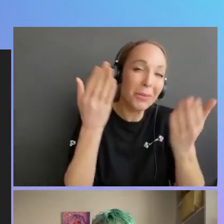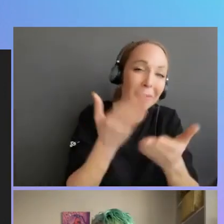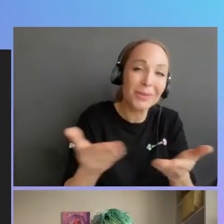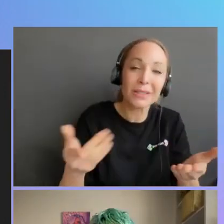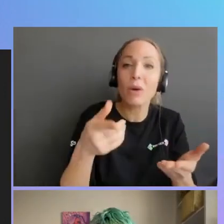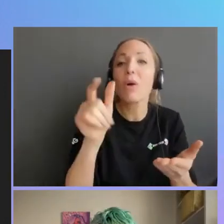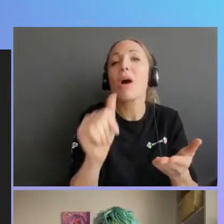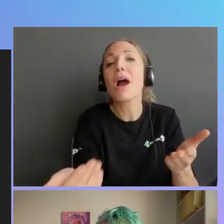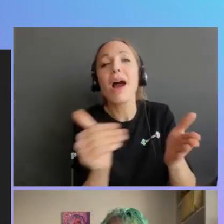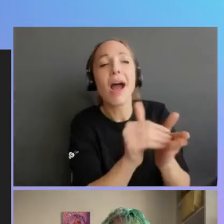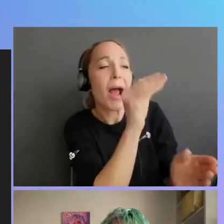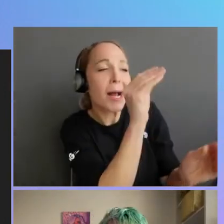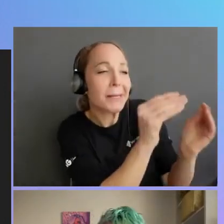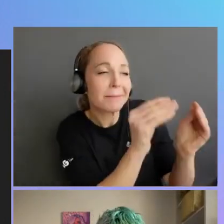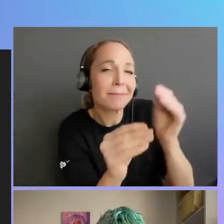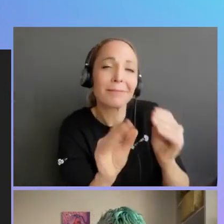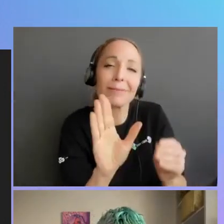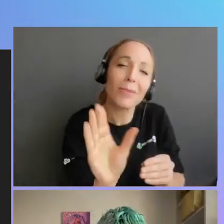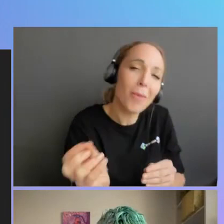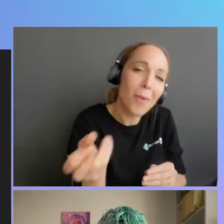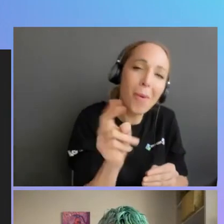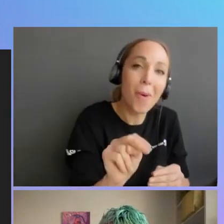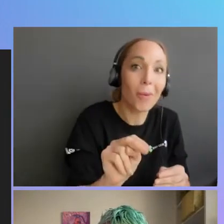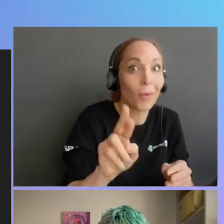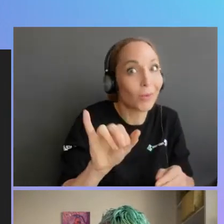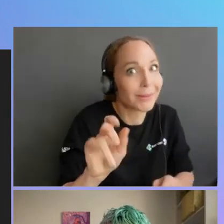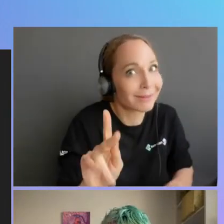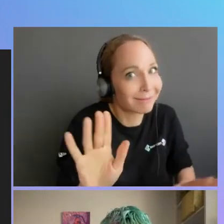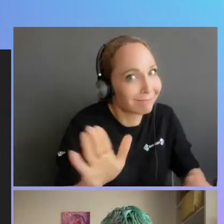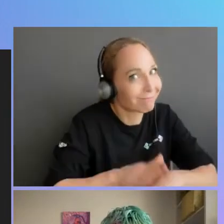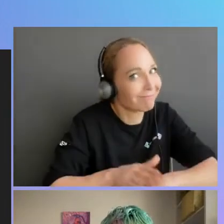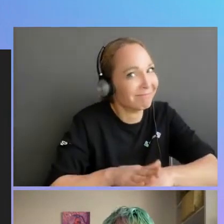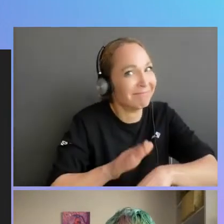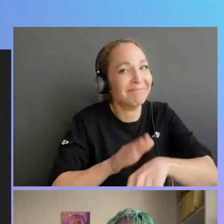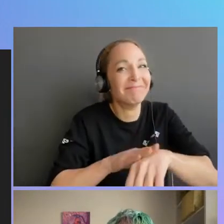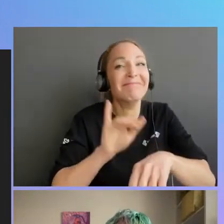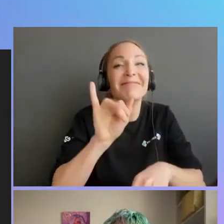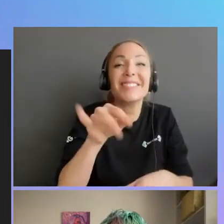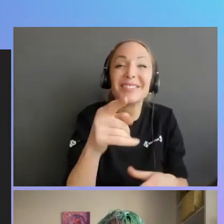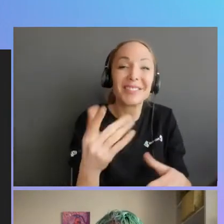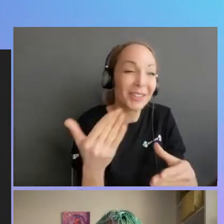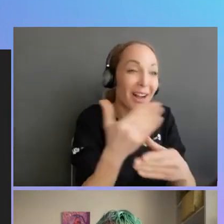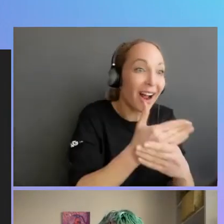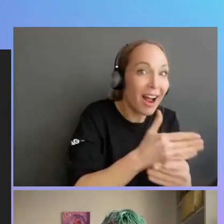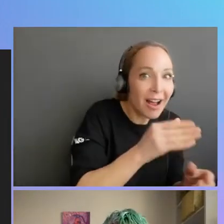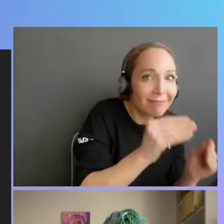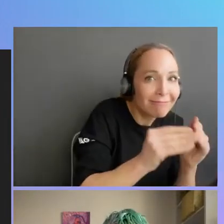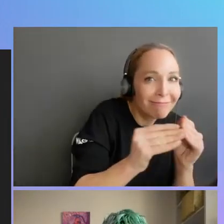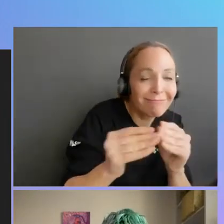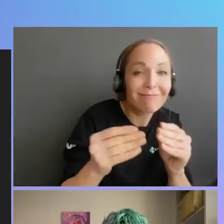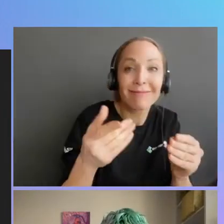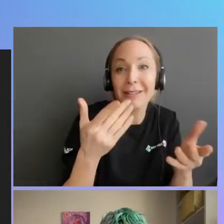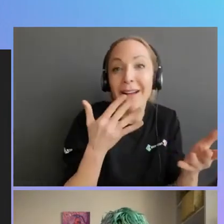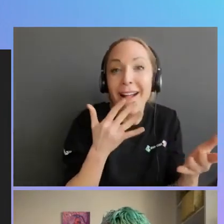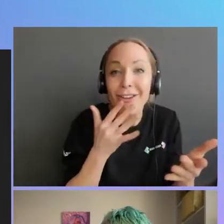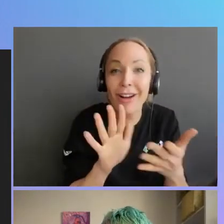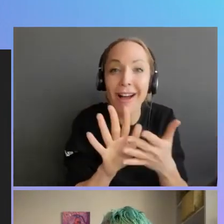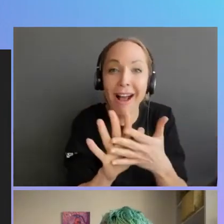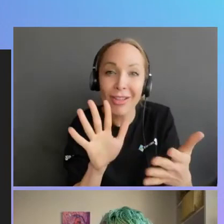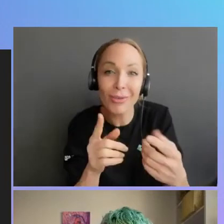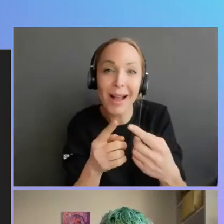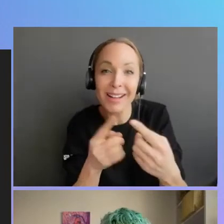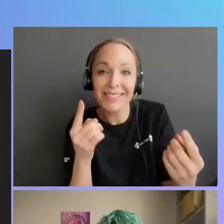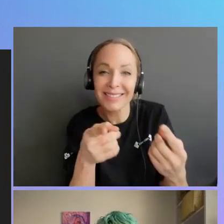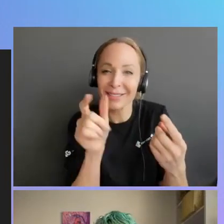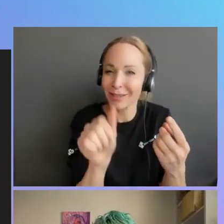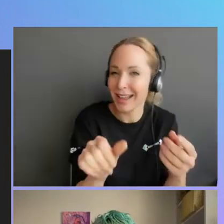your own testing for your color contrast, target size, all that good stuff if you're messing with the styles. But then you can also use Axe DevTools to quickly